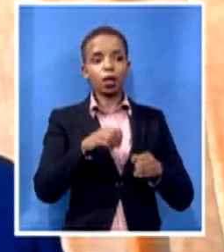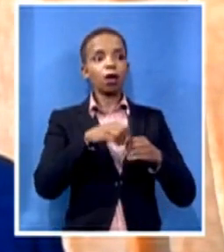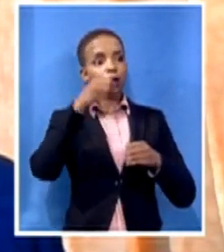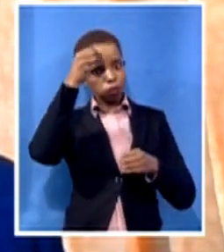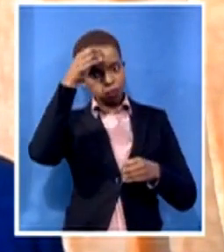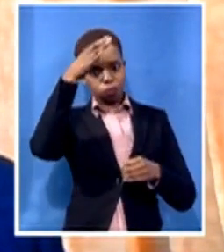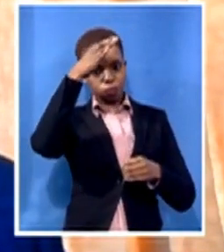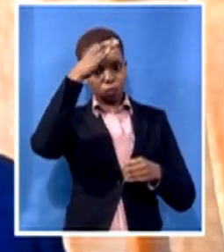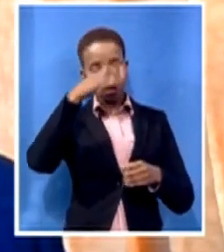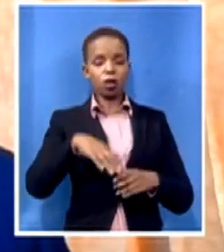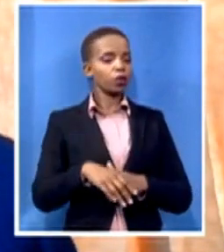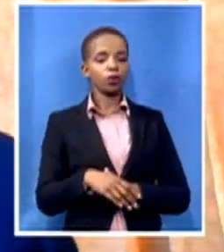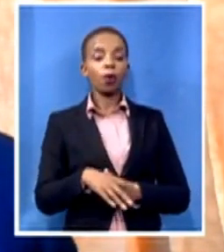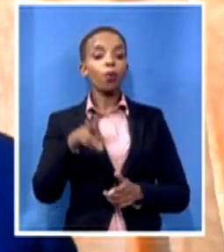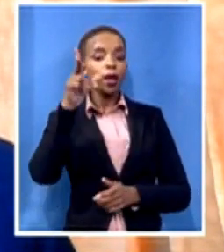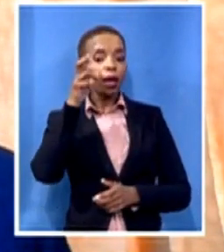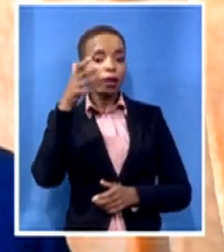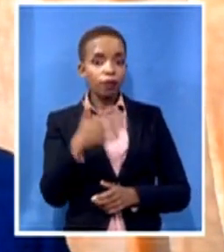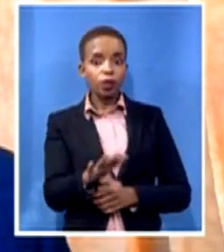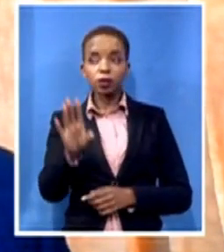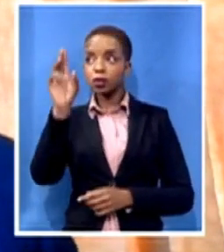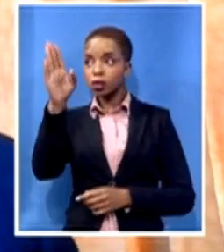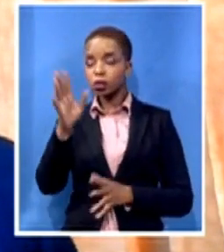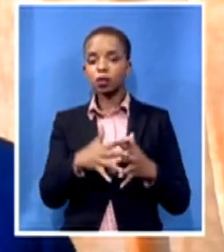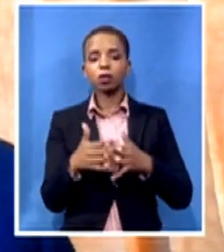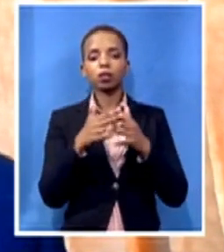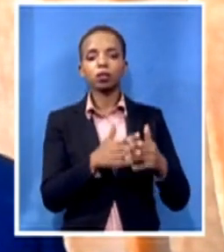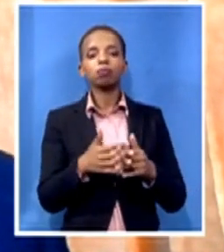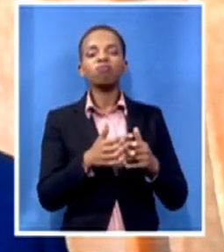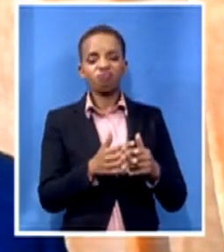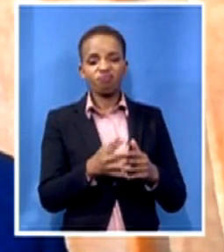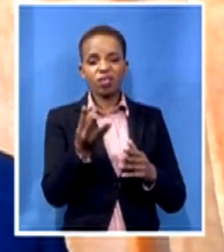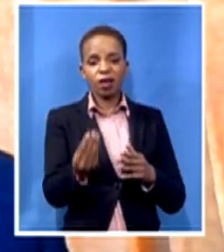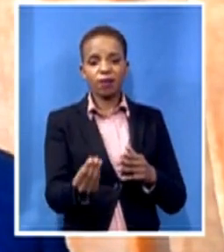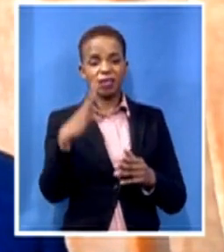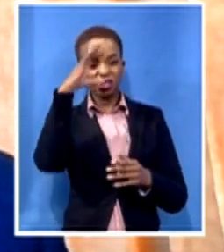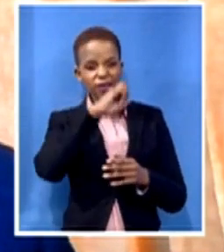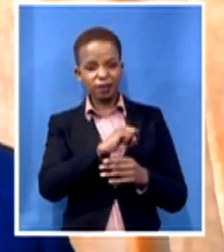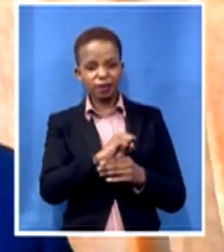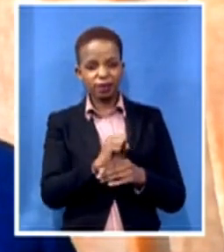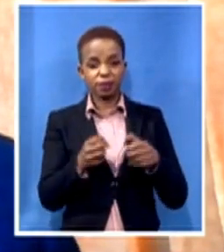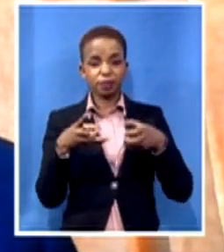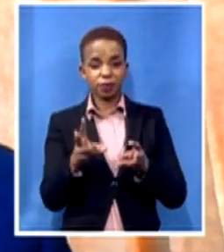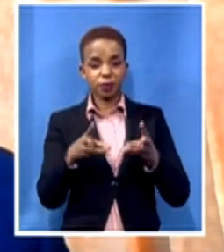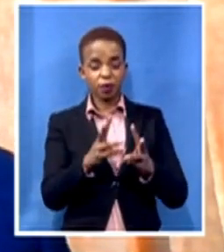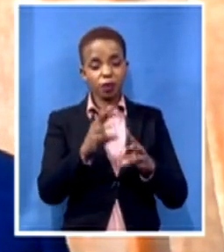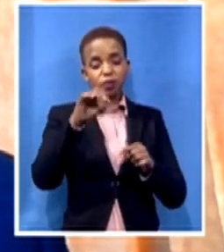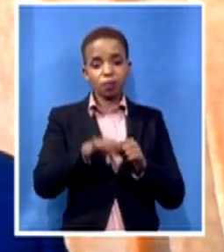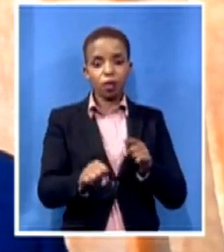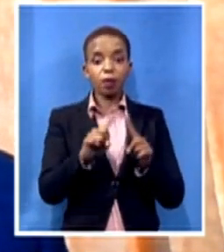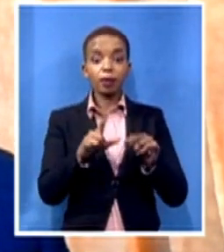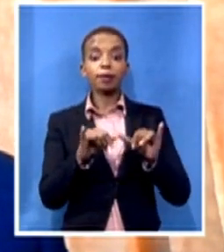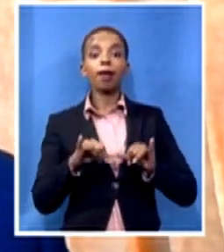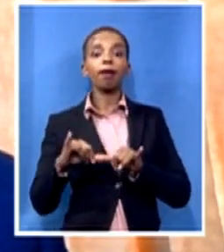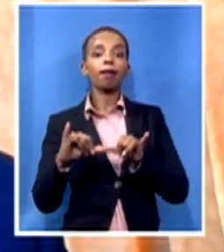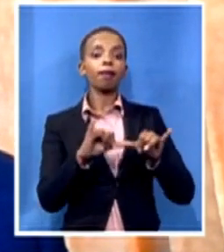strange symptoms, and the symptoms are not necessarily the same. And some children,